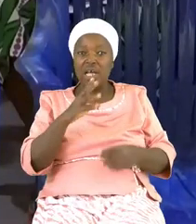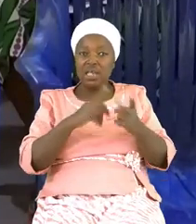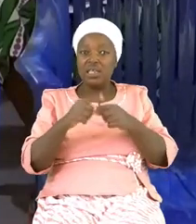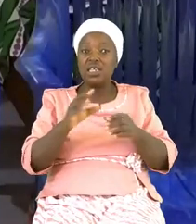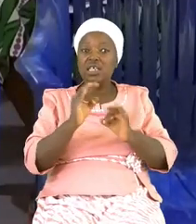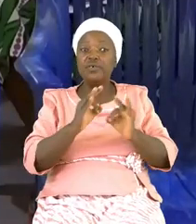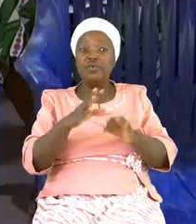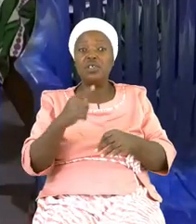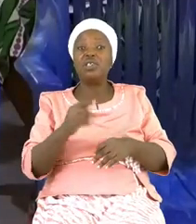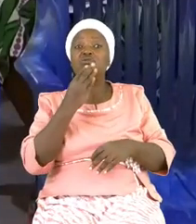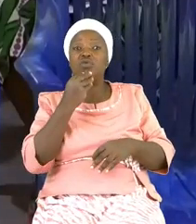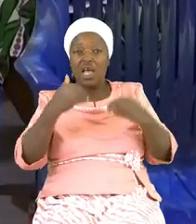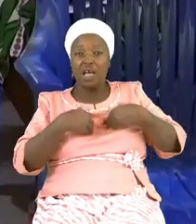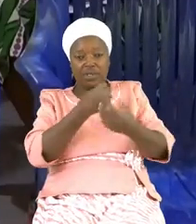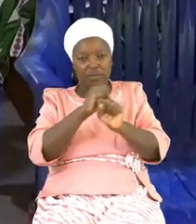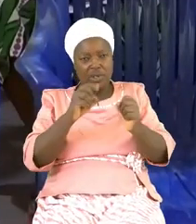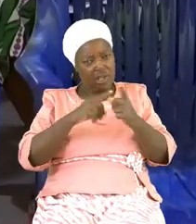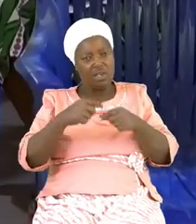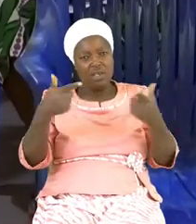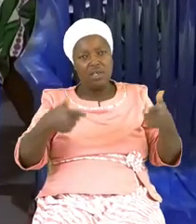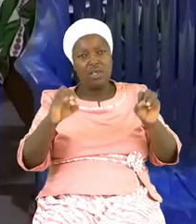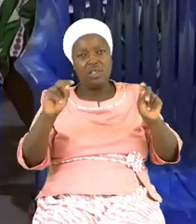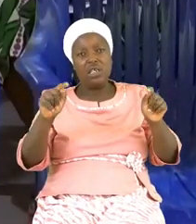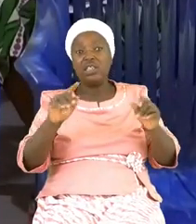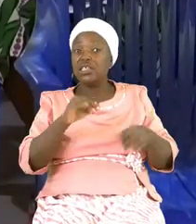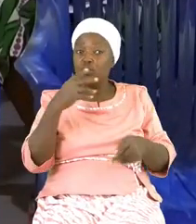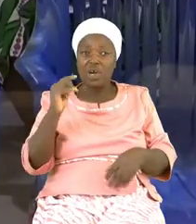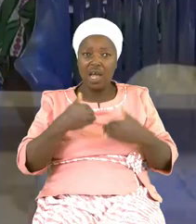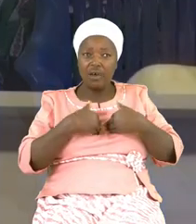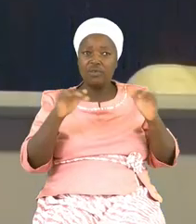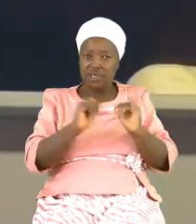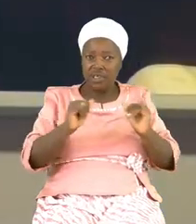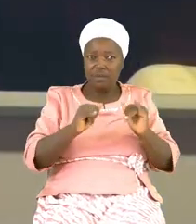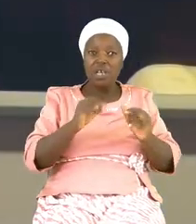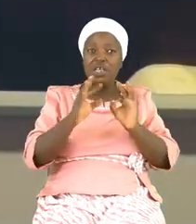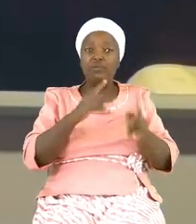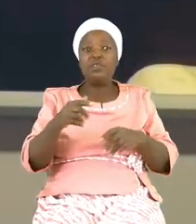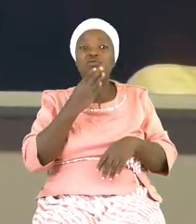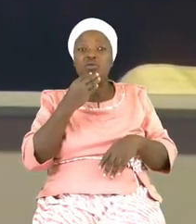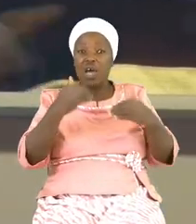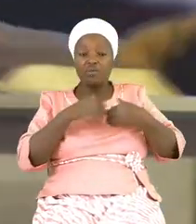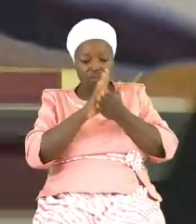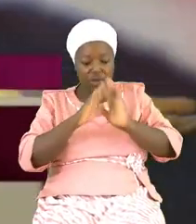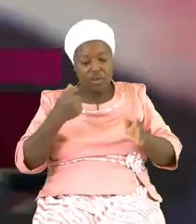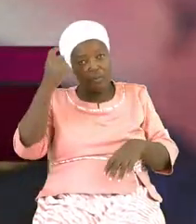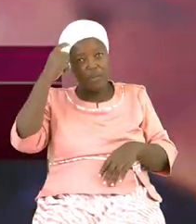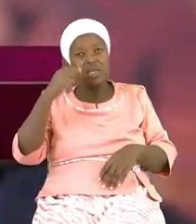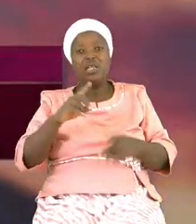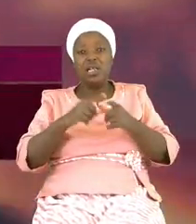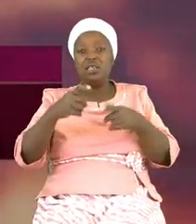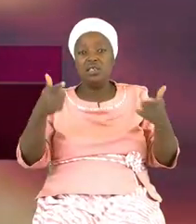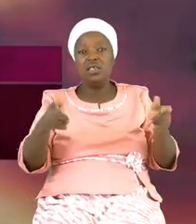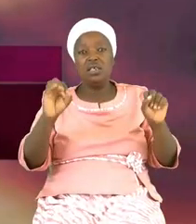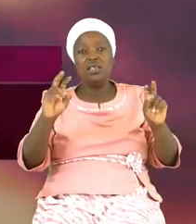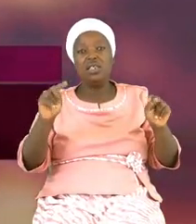have salvation. Did the Jews have peace of mind? Gentiles will have peace of mind. Did the Jews have